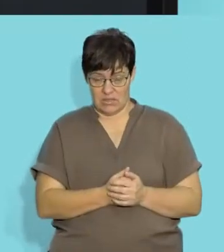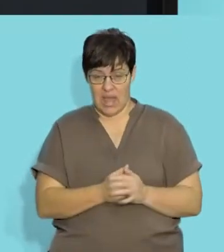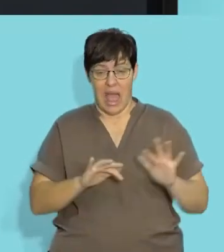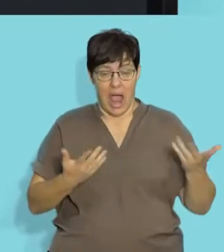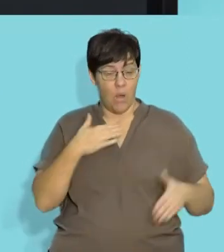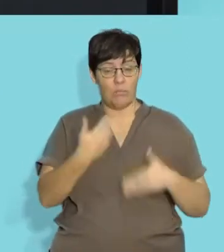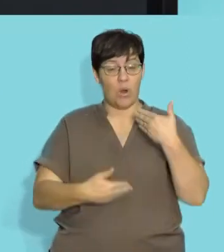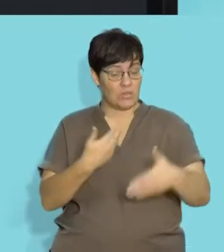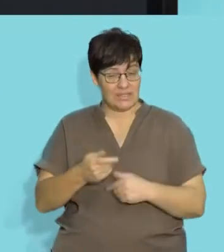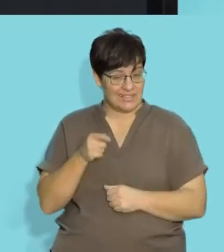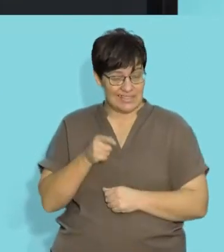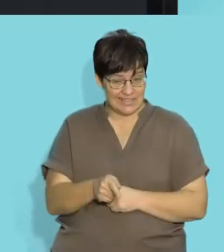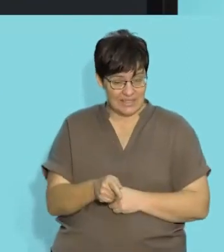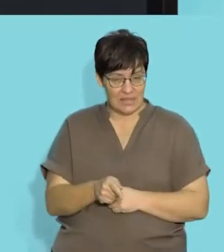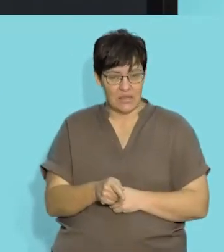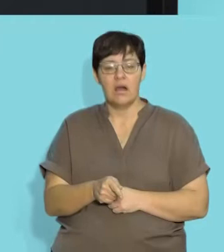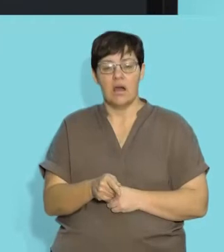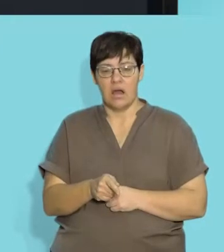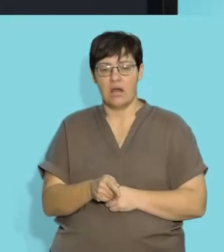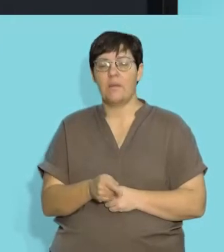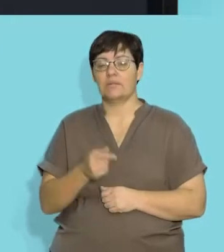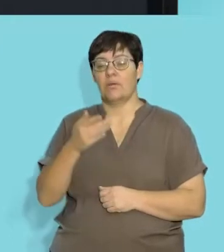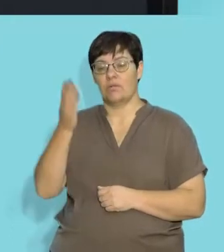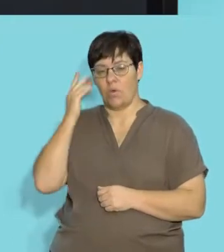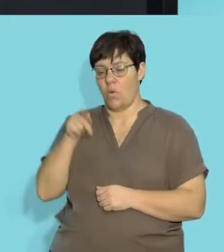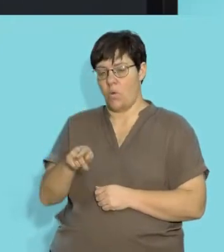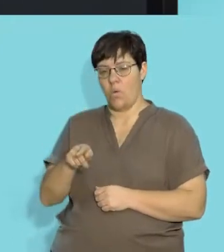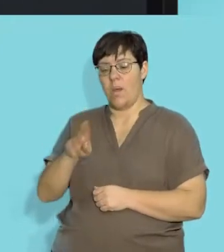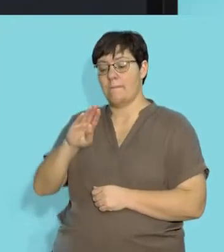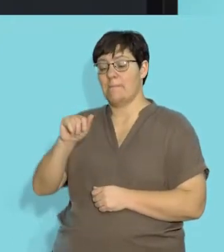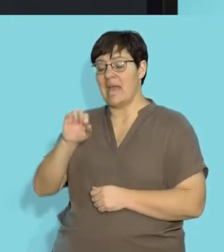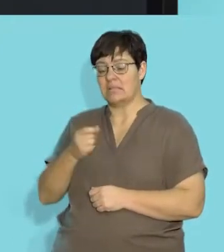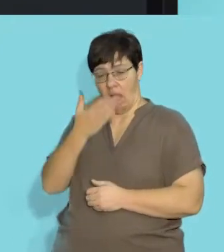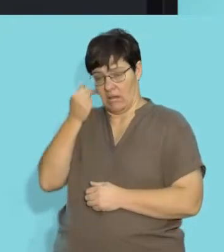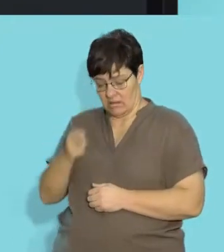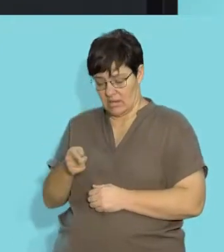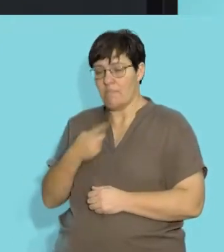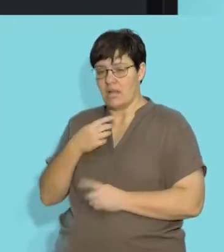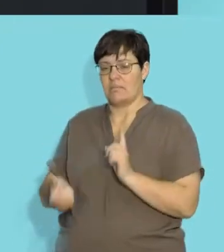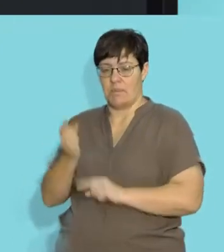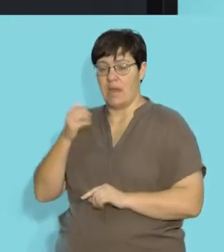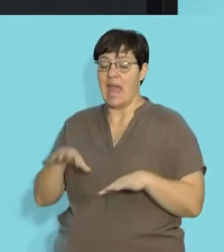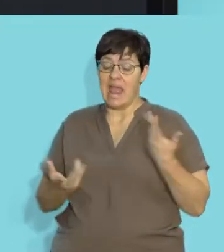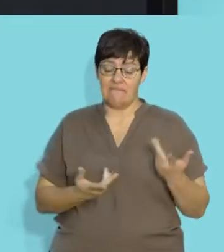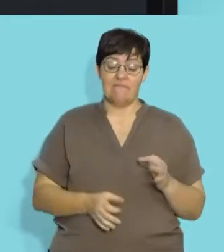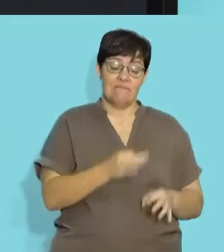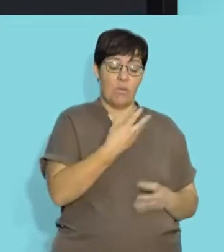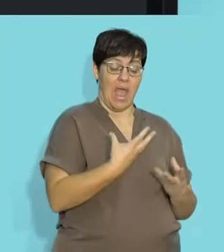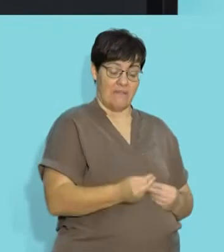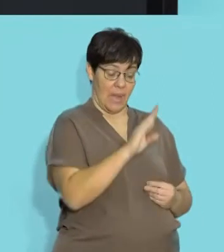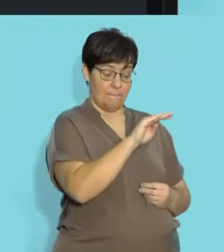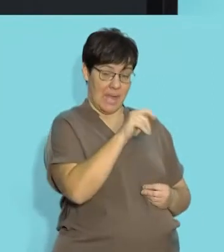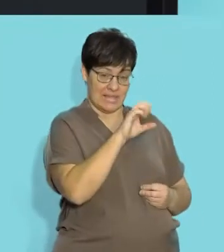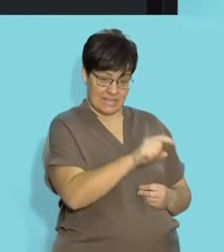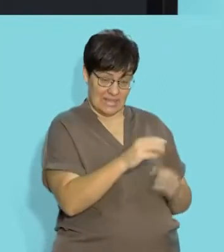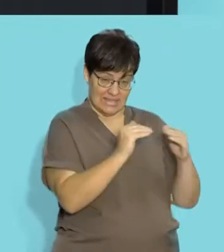the technique of titration would involve us determining the unknown concentration of the base, and vice versa. So if the base